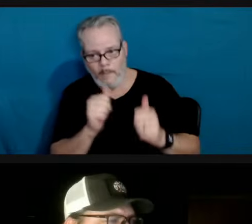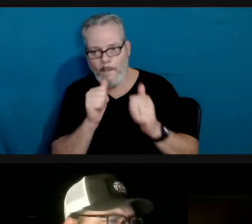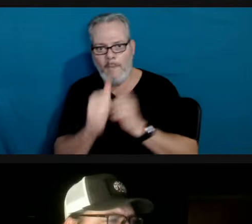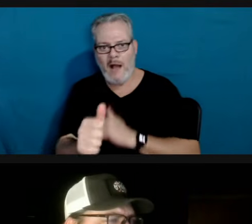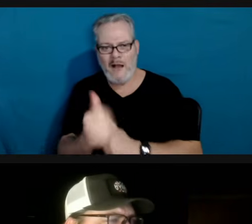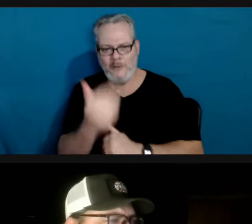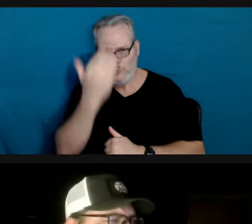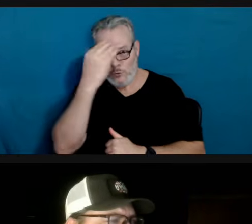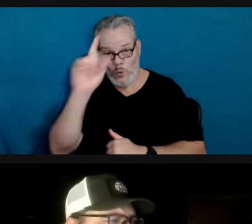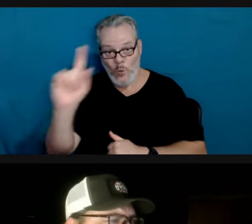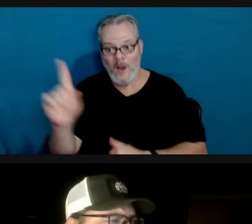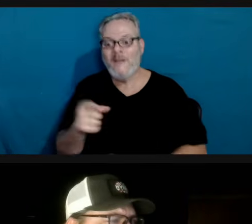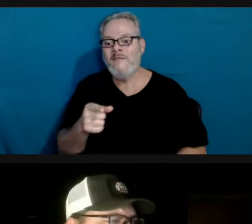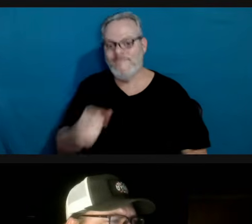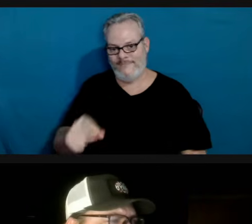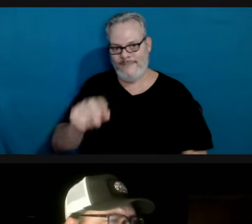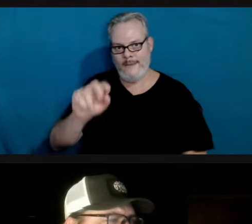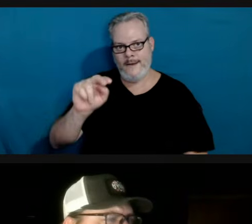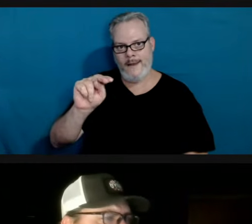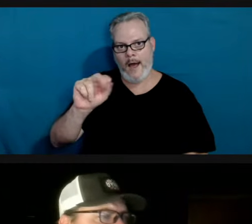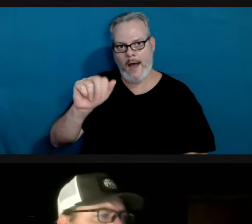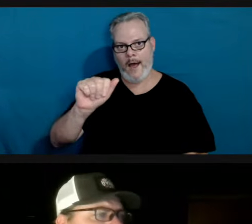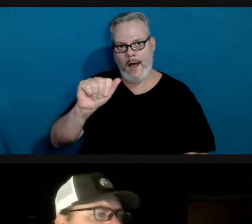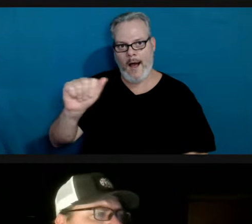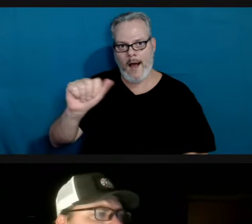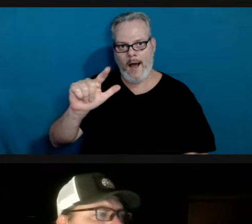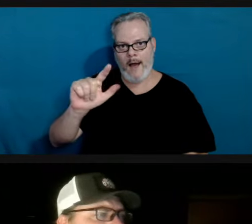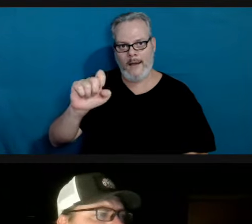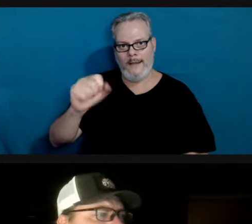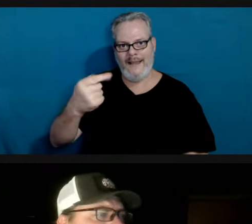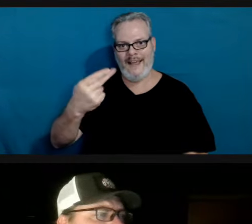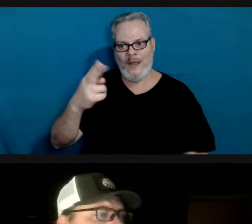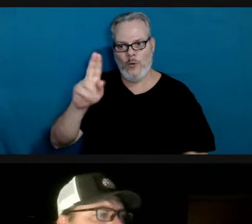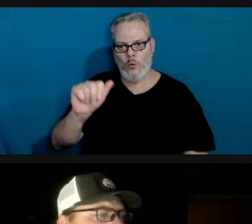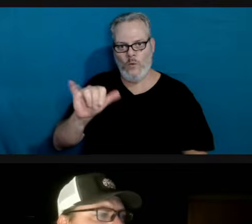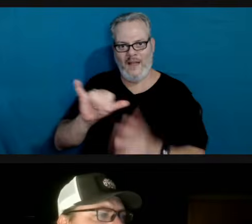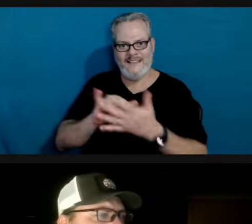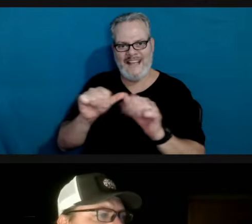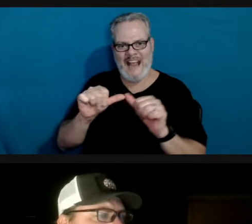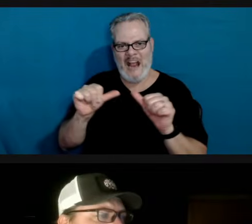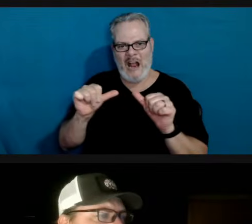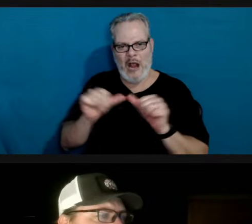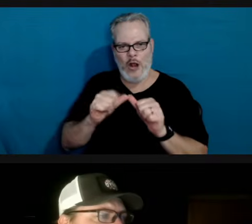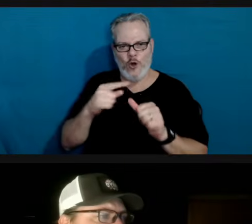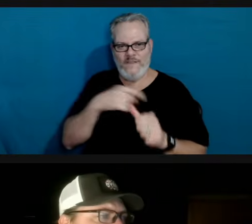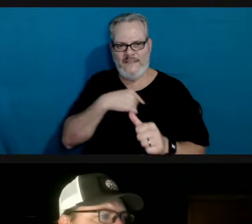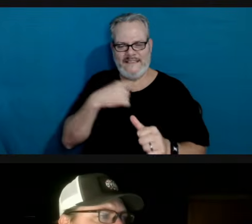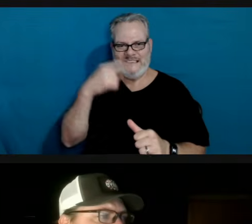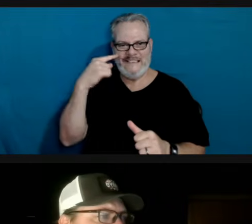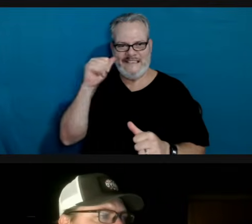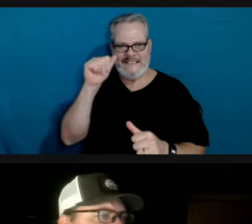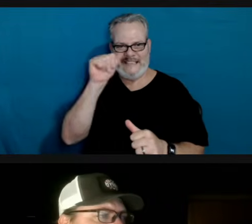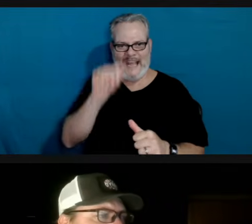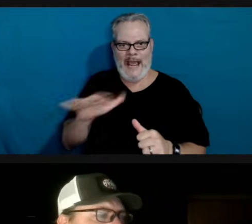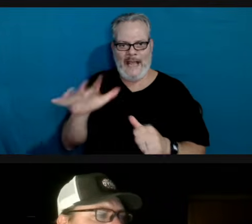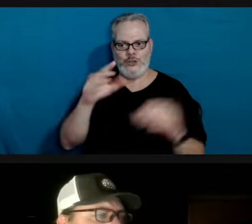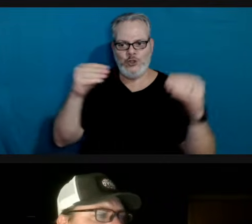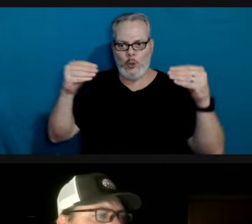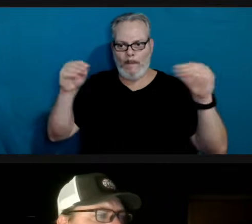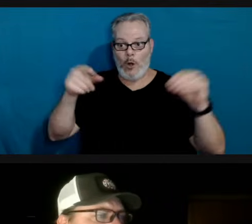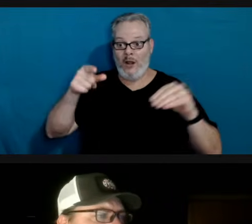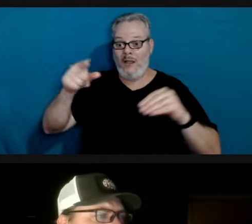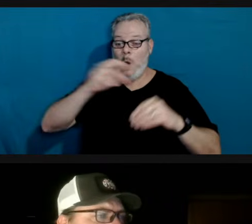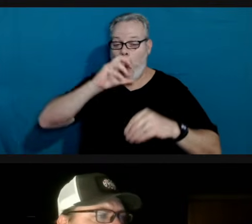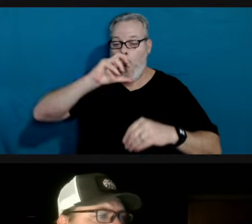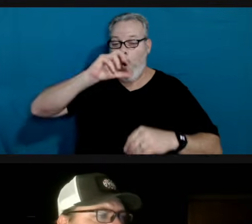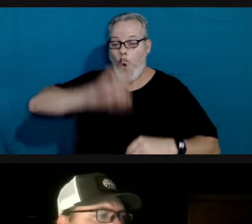Naleo? Yep, bingo. That is the little Asian market there, and then that is the old original gas pumps that